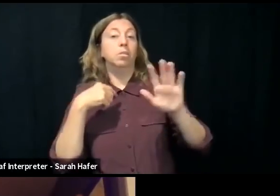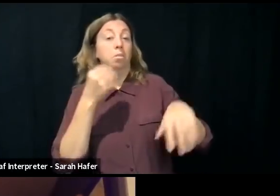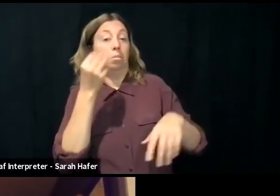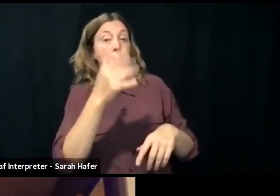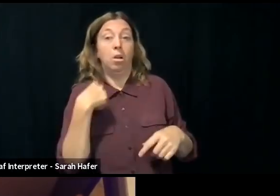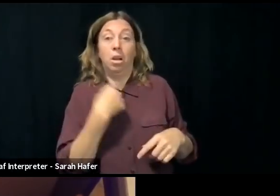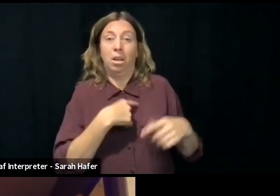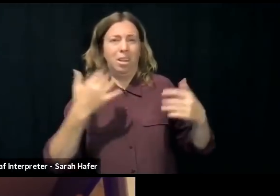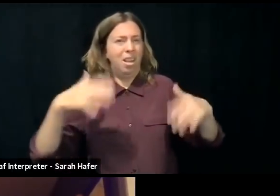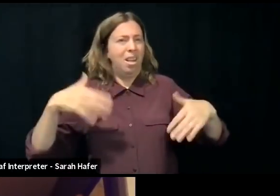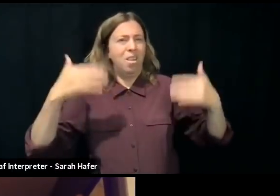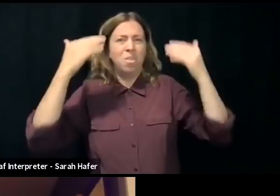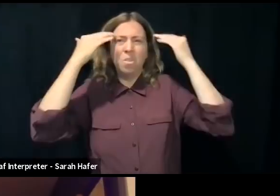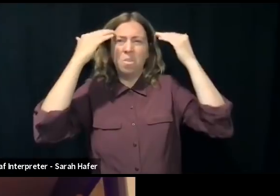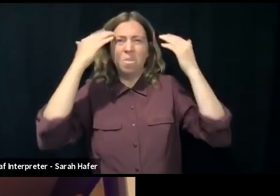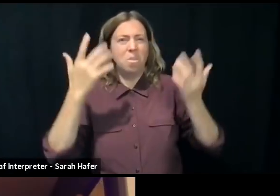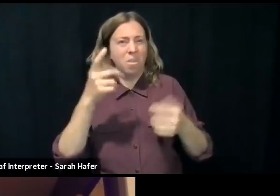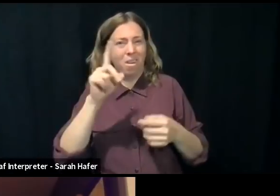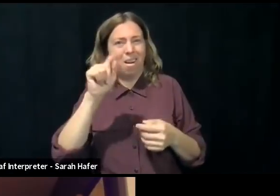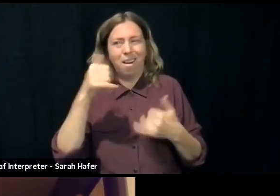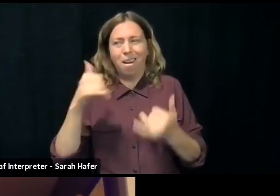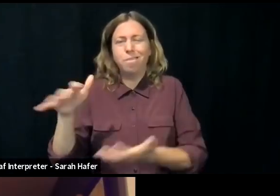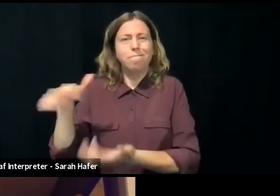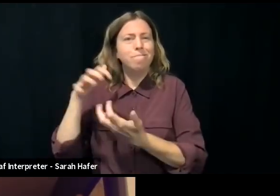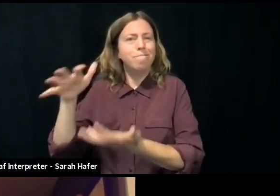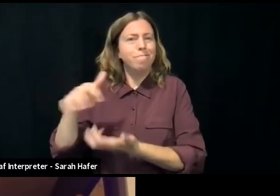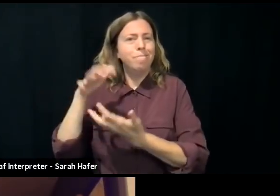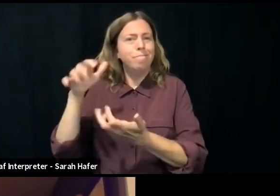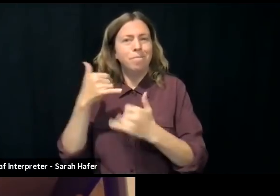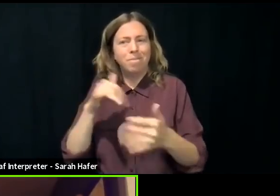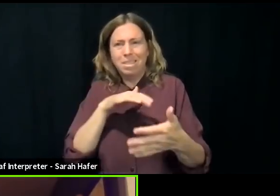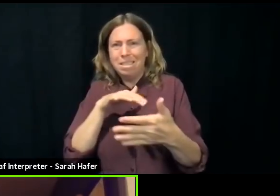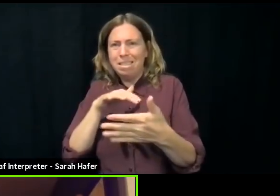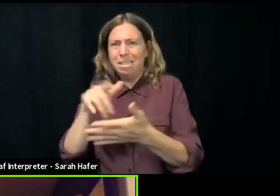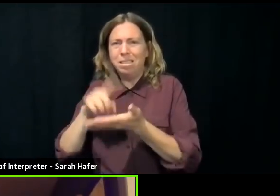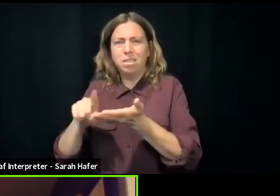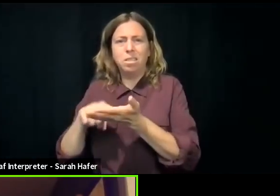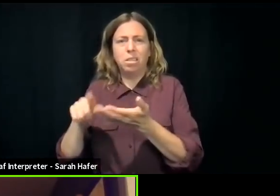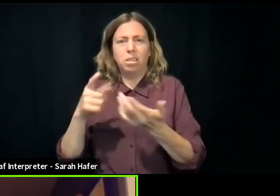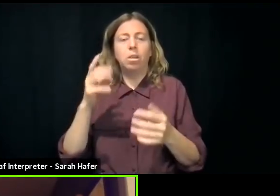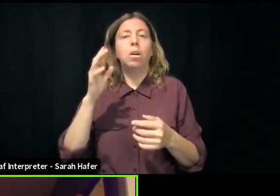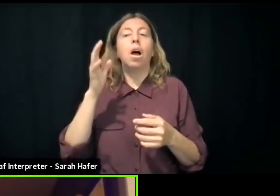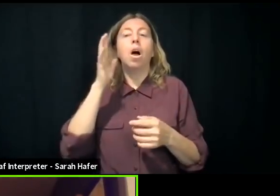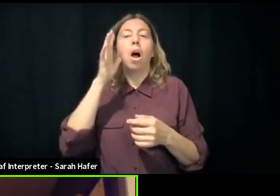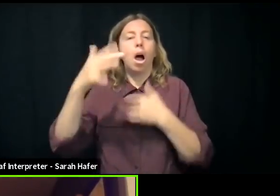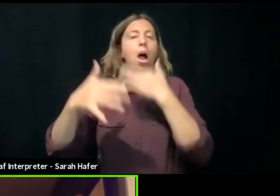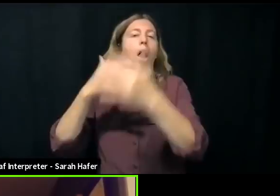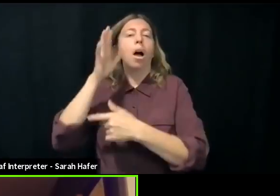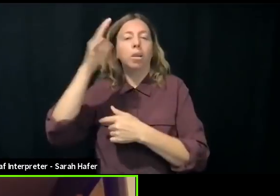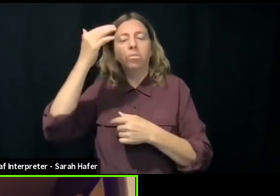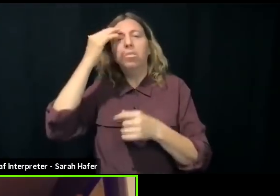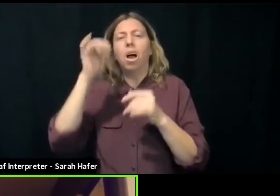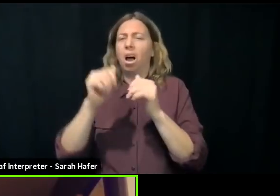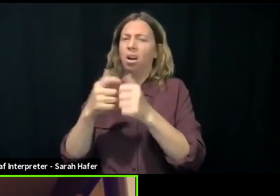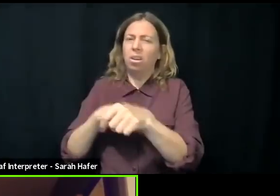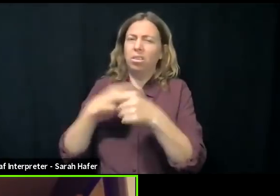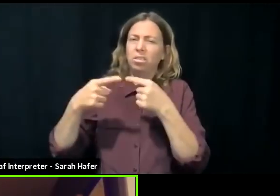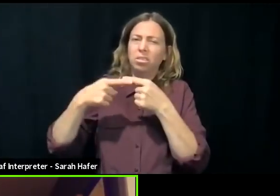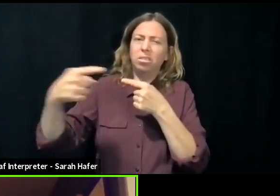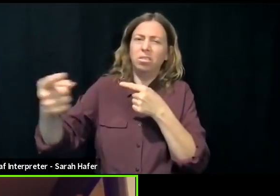more accurately answer that question for you. And I would just add that SARS is caused by a